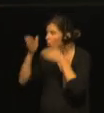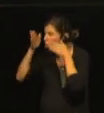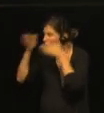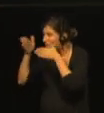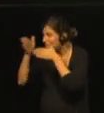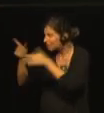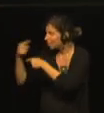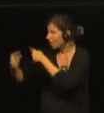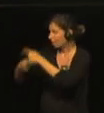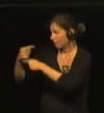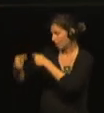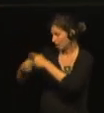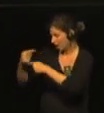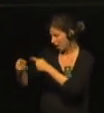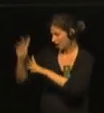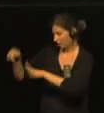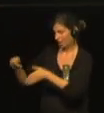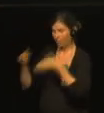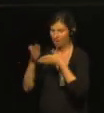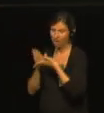assistance.